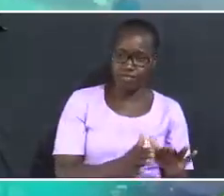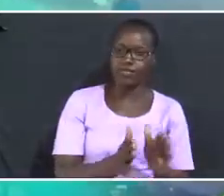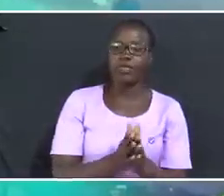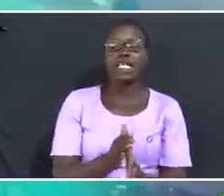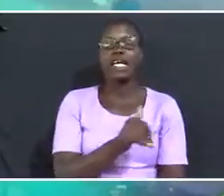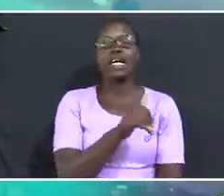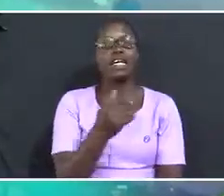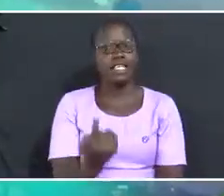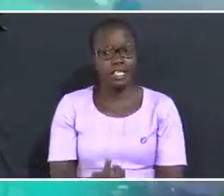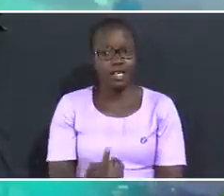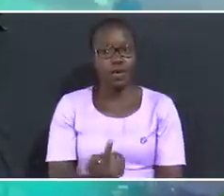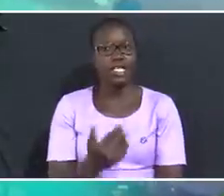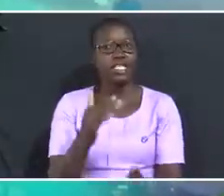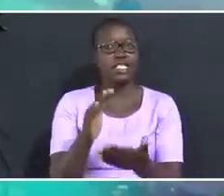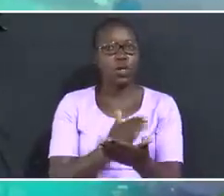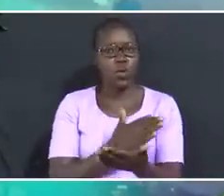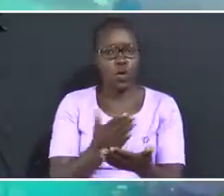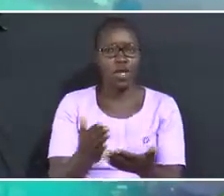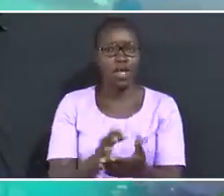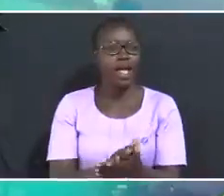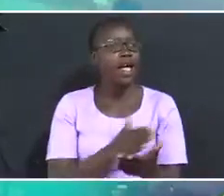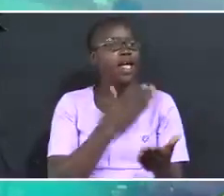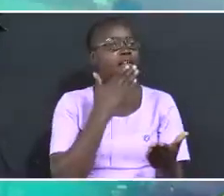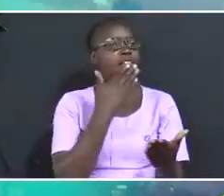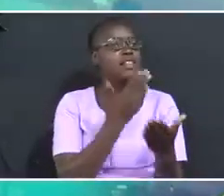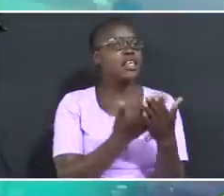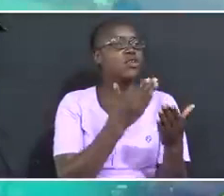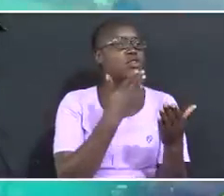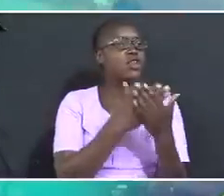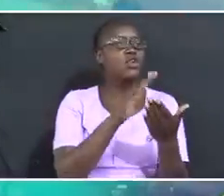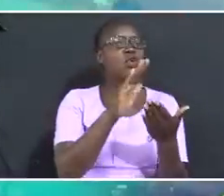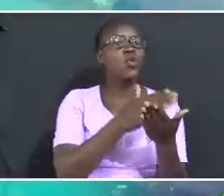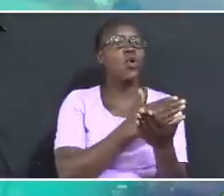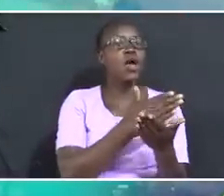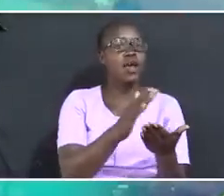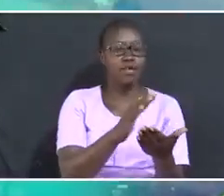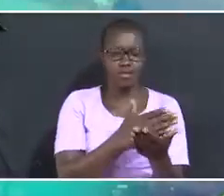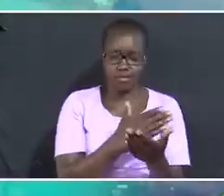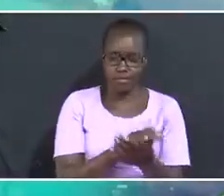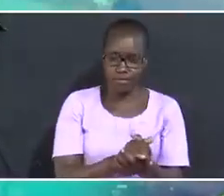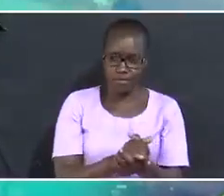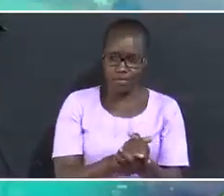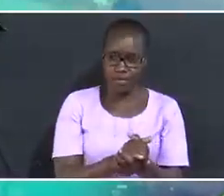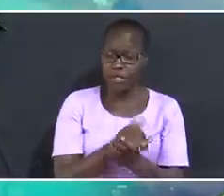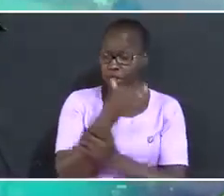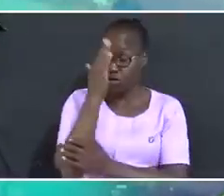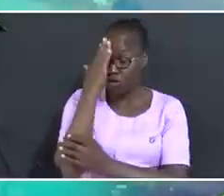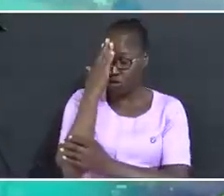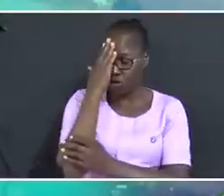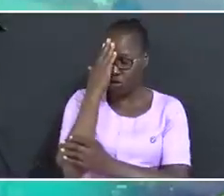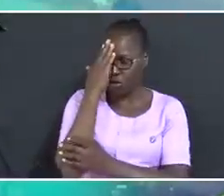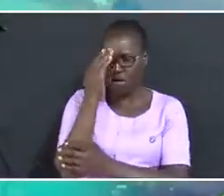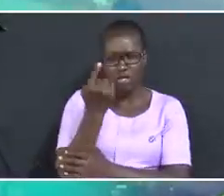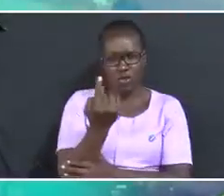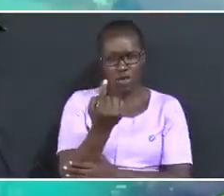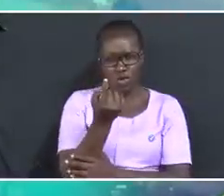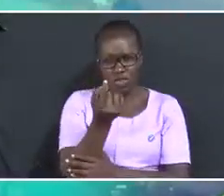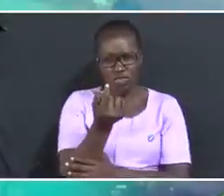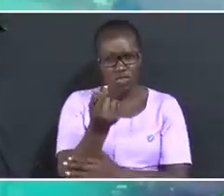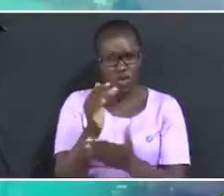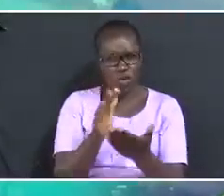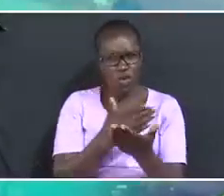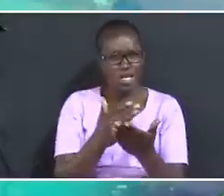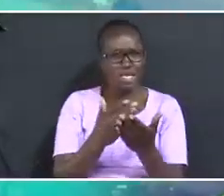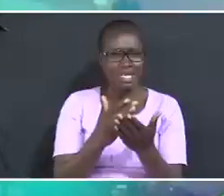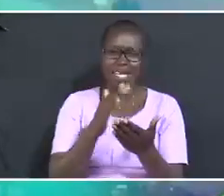Another one is the choir. Thank you very much, choir. You know, it's one of the few choirs